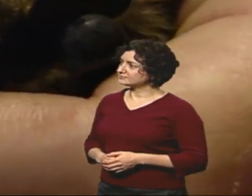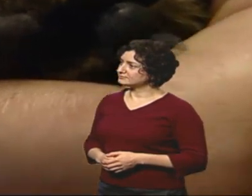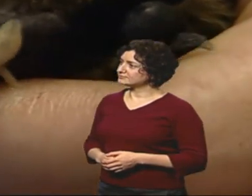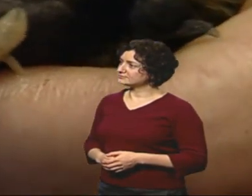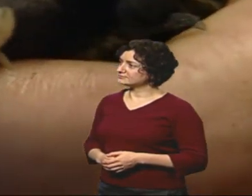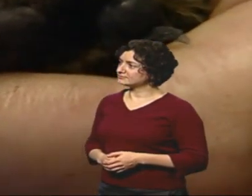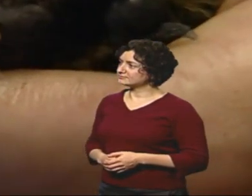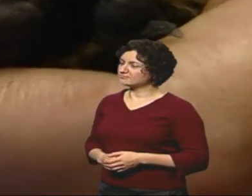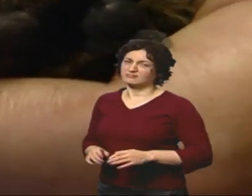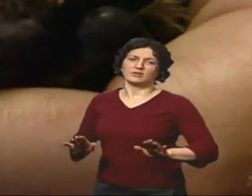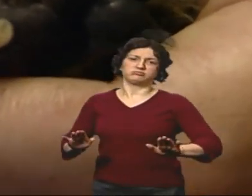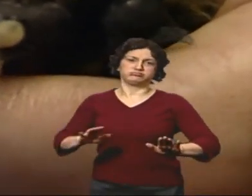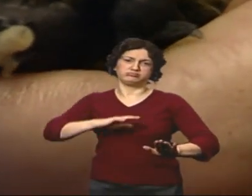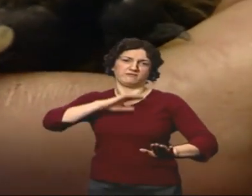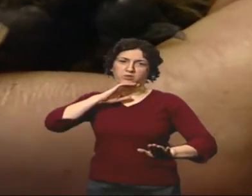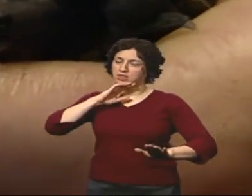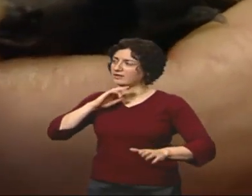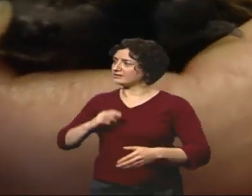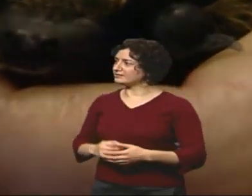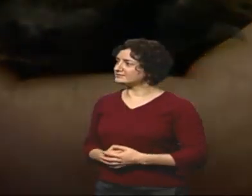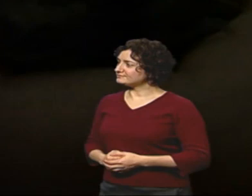It's had enough now.